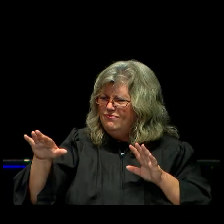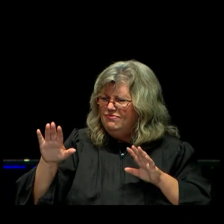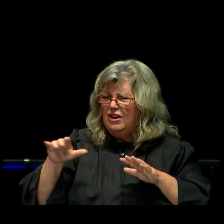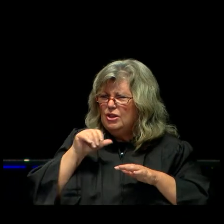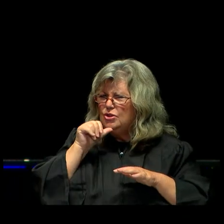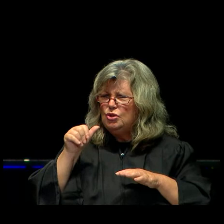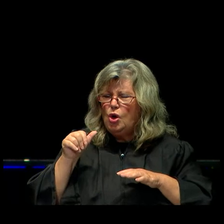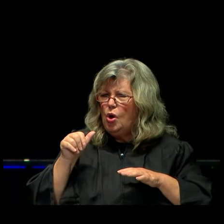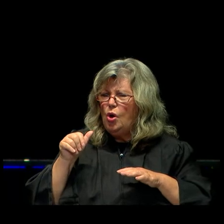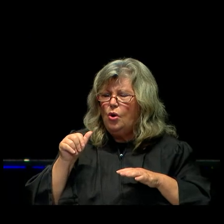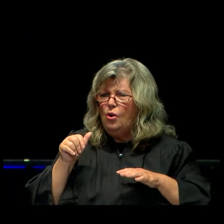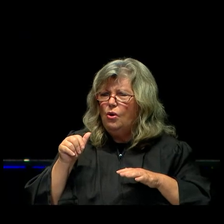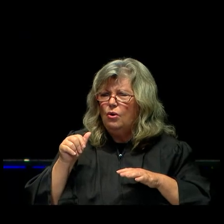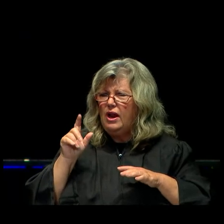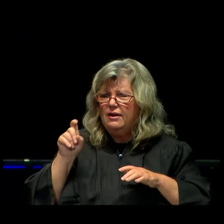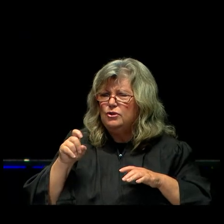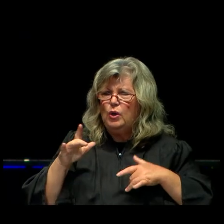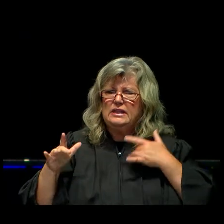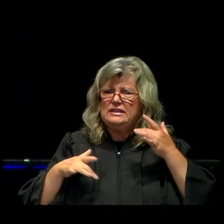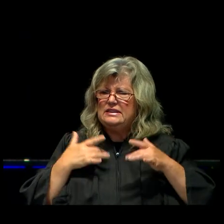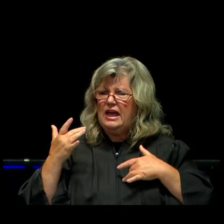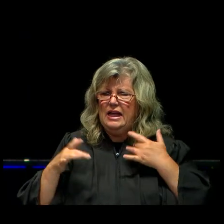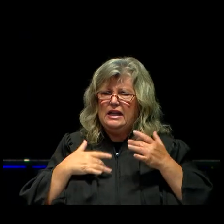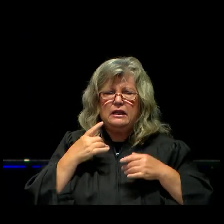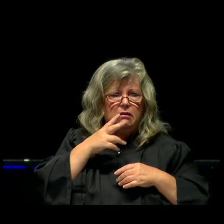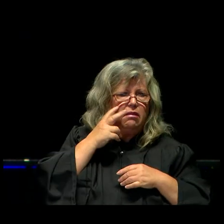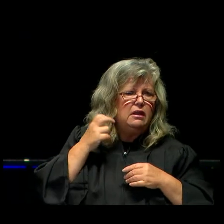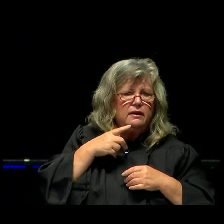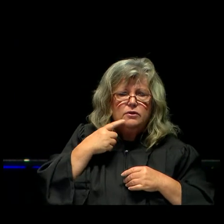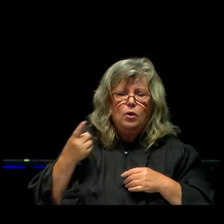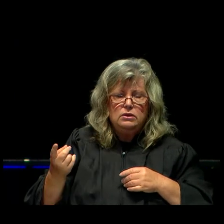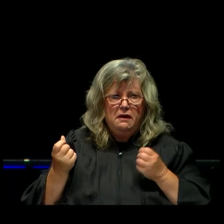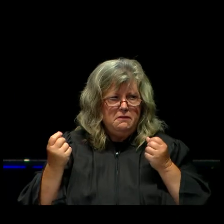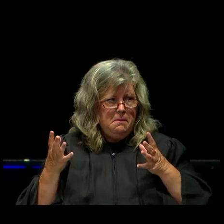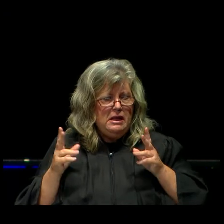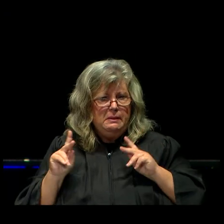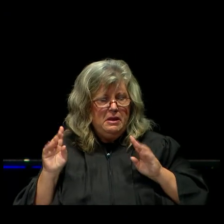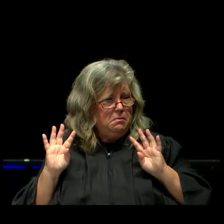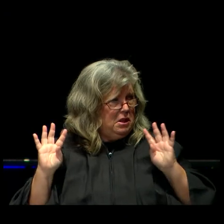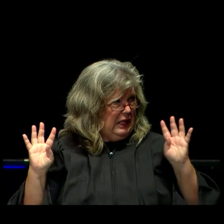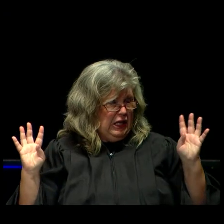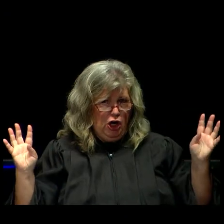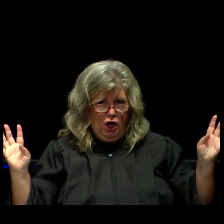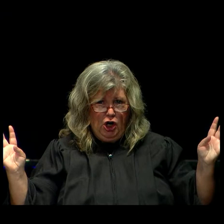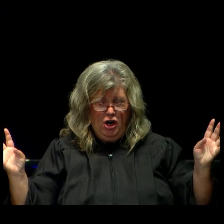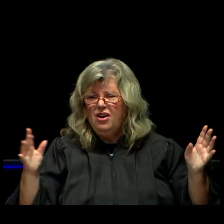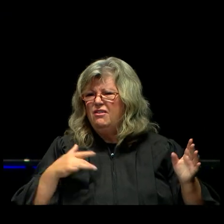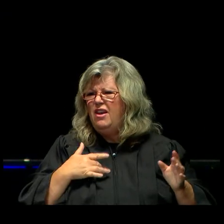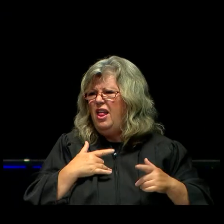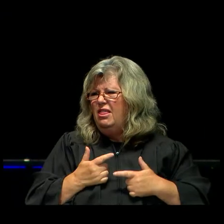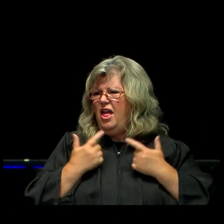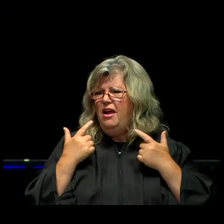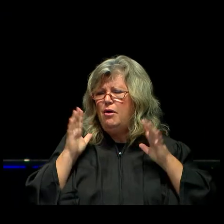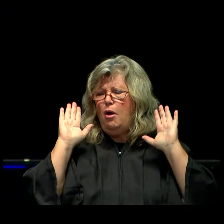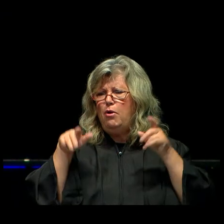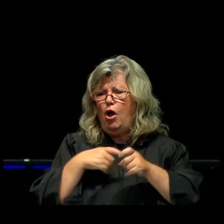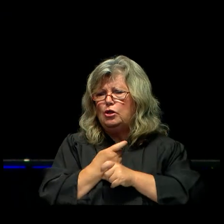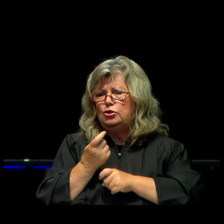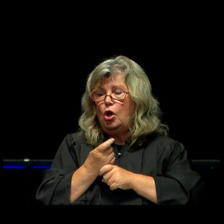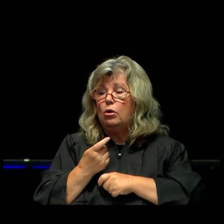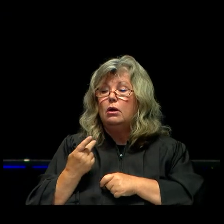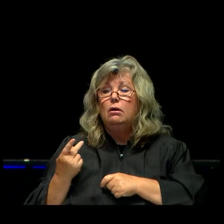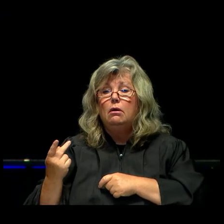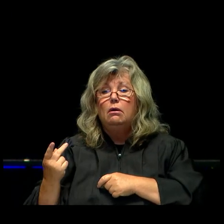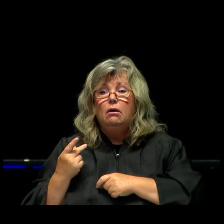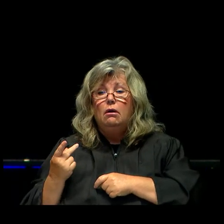The thief, he kindly spoke. There are many here among us who feel that life is but a joke. But you and I, we've